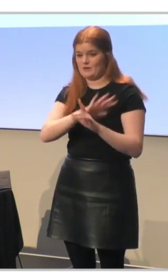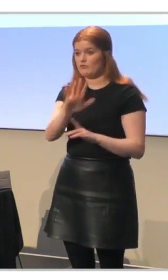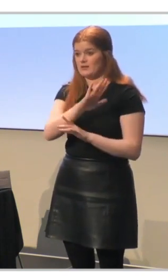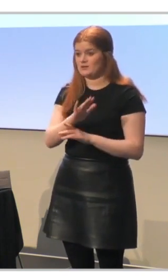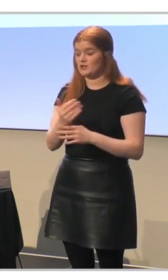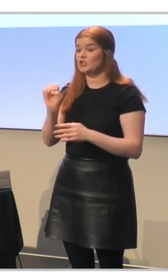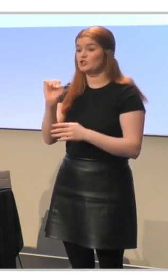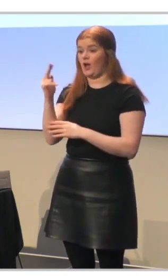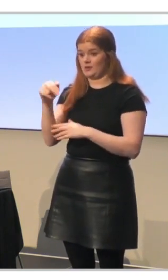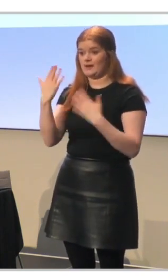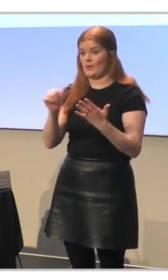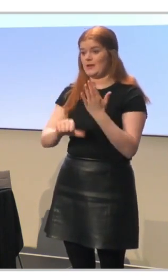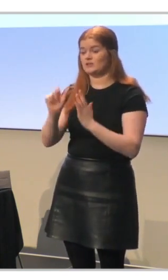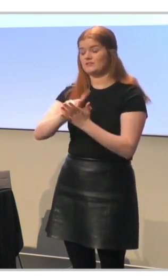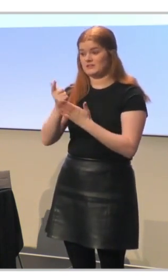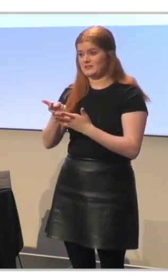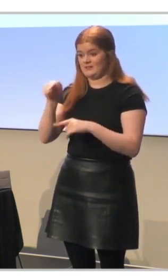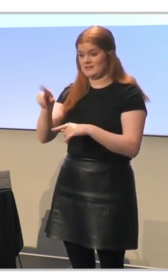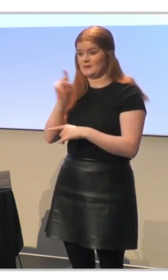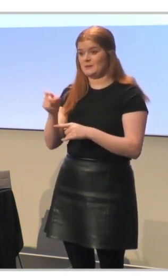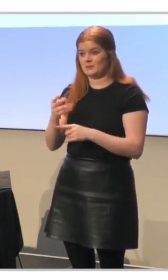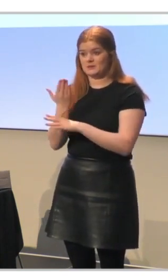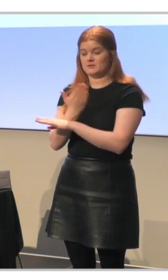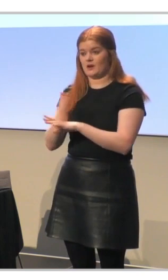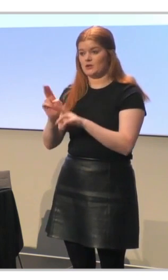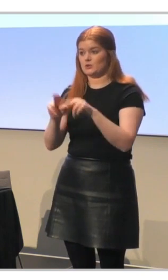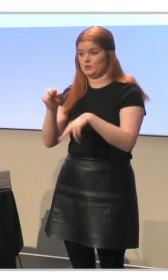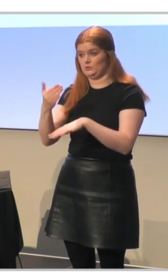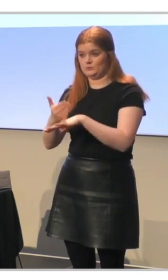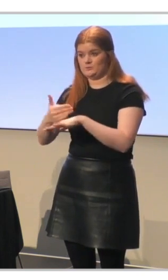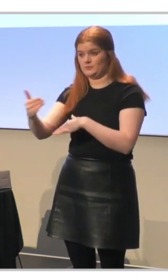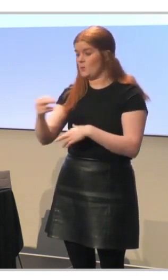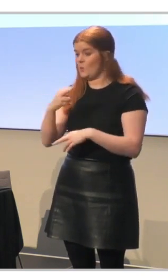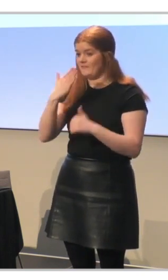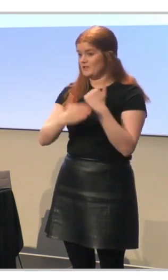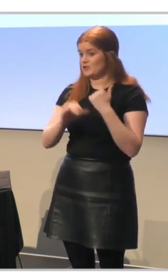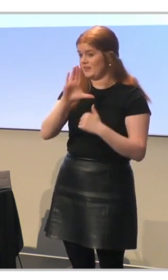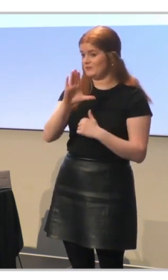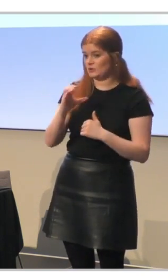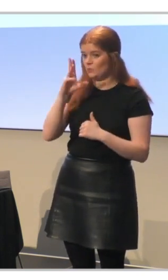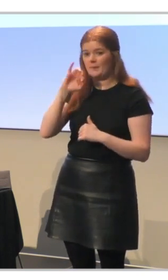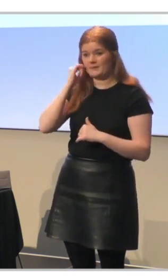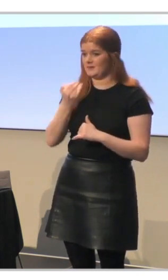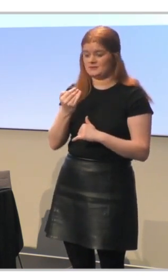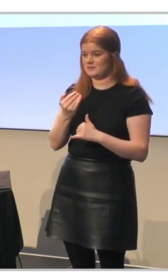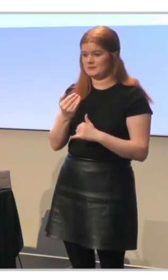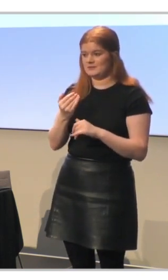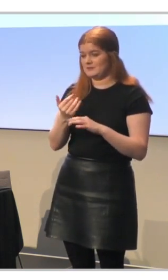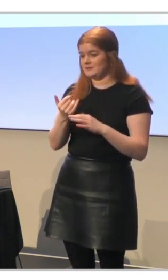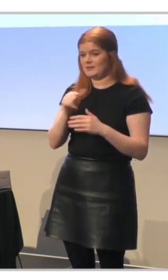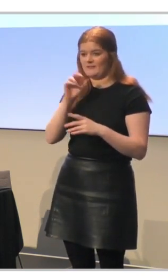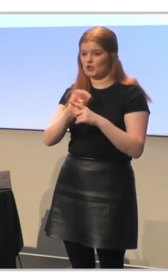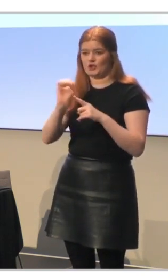17, and this September started a new outreach. He will not be completing his Leaving Cert due to the level of prior knowledge that